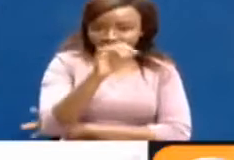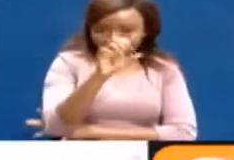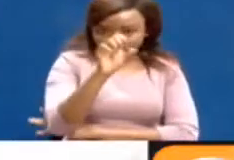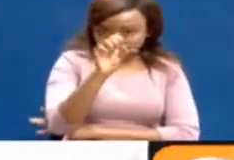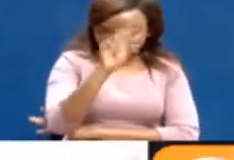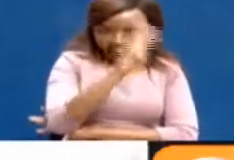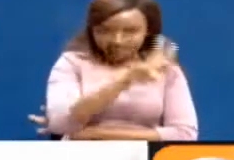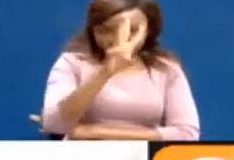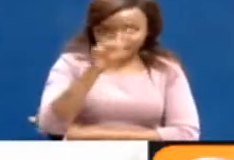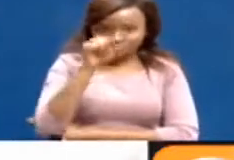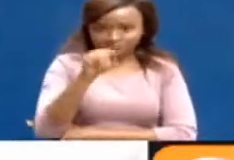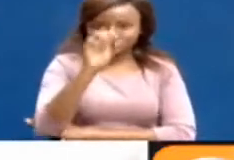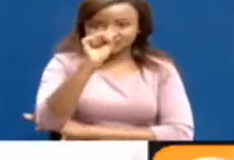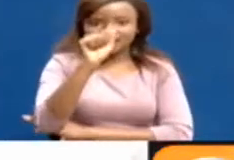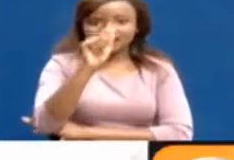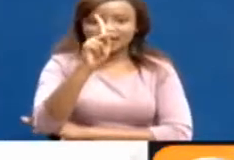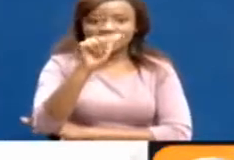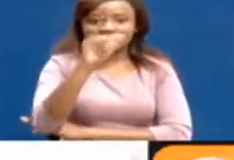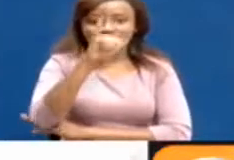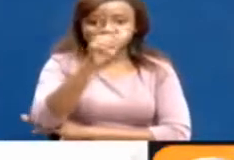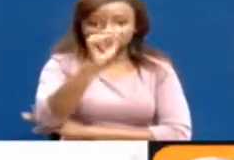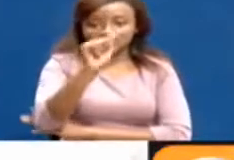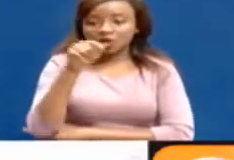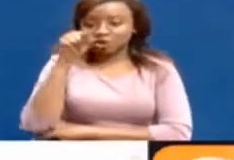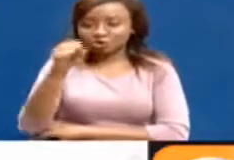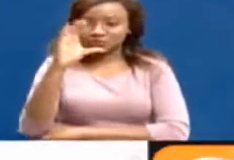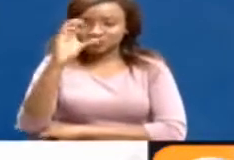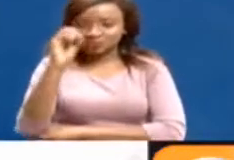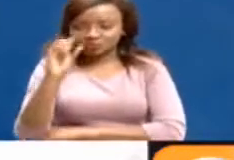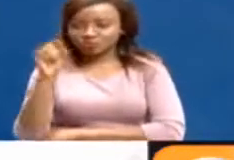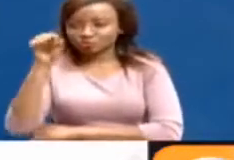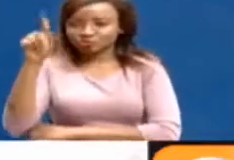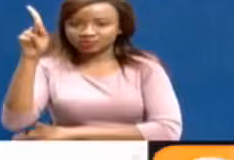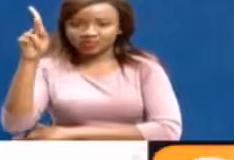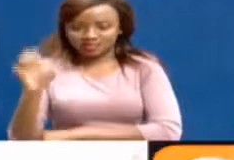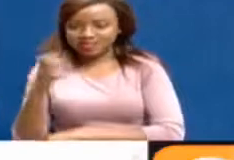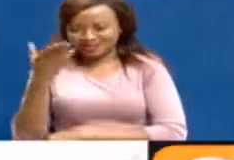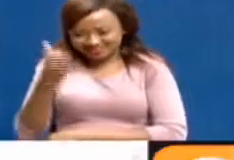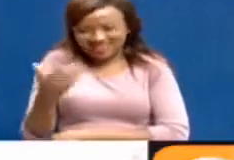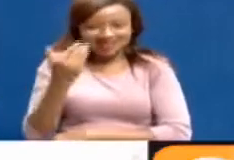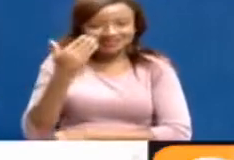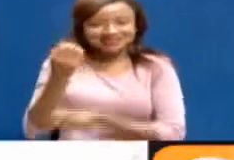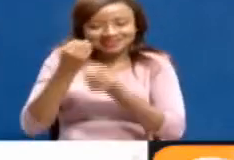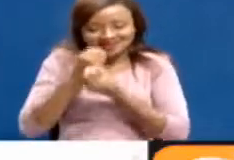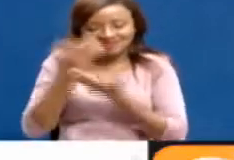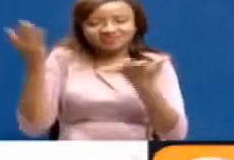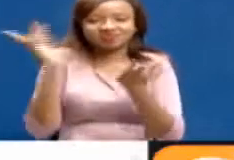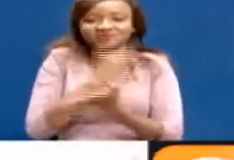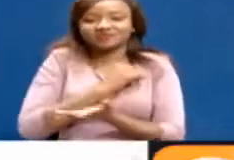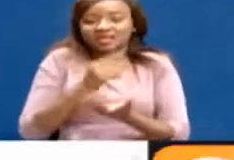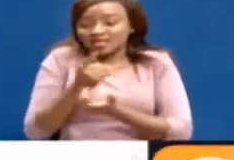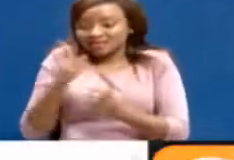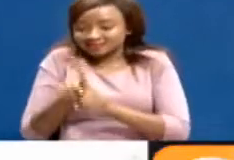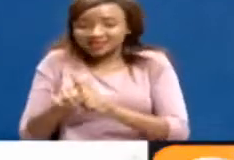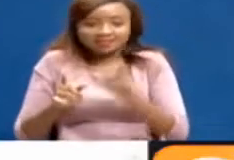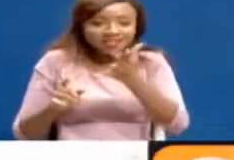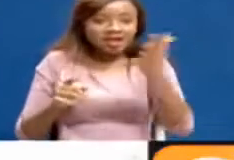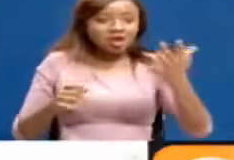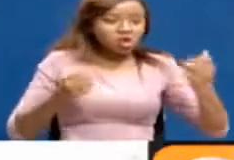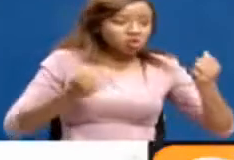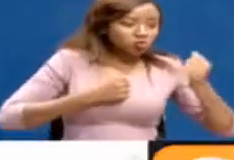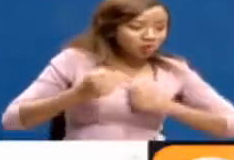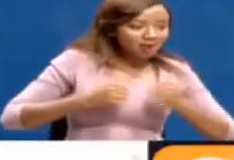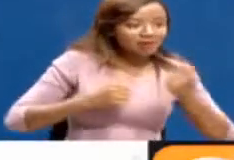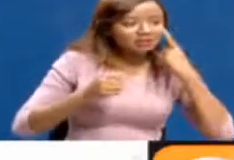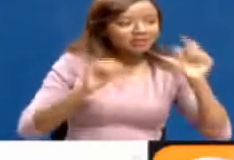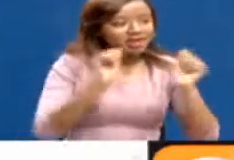these 146 great Kenyans and institutions are all there. These are people who are also thinking, and they're saying, okay, this is what we're seeing happening in Rwanda. This is